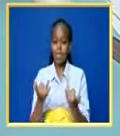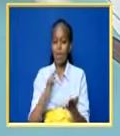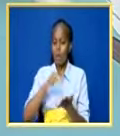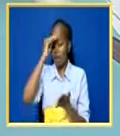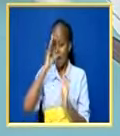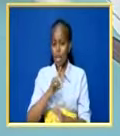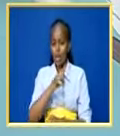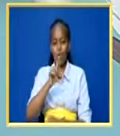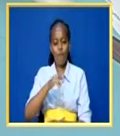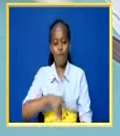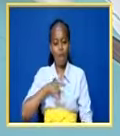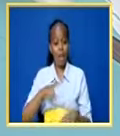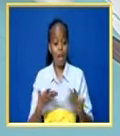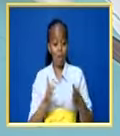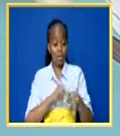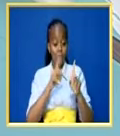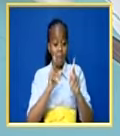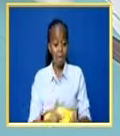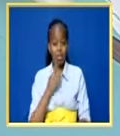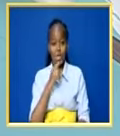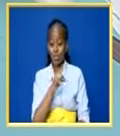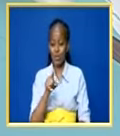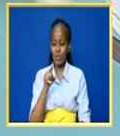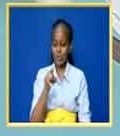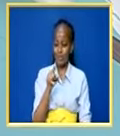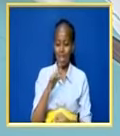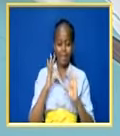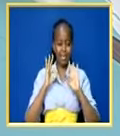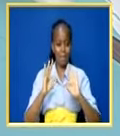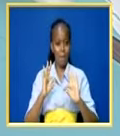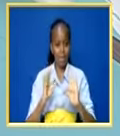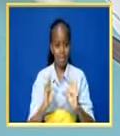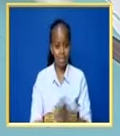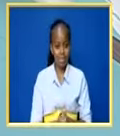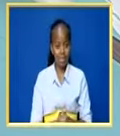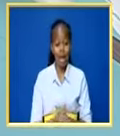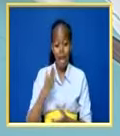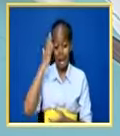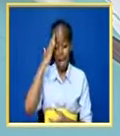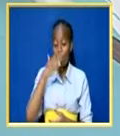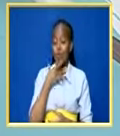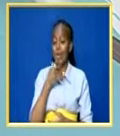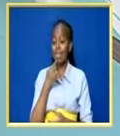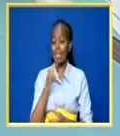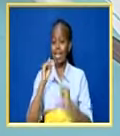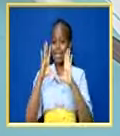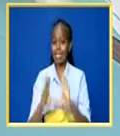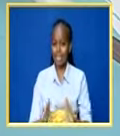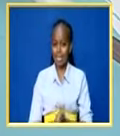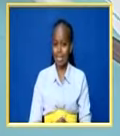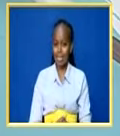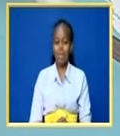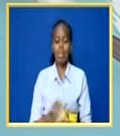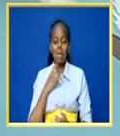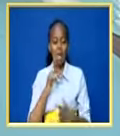do you feel when someone tells you you're very smart? I know you like telling your teachers, teacher, you